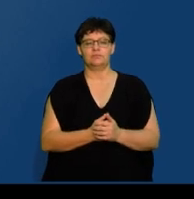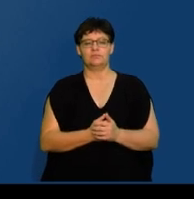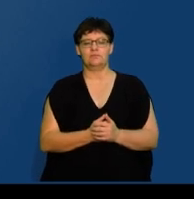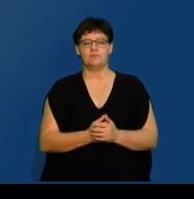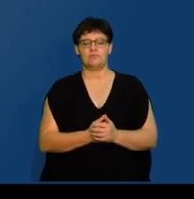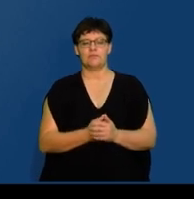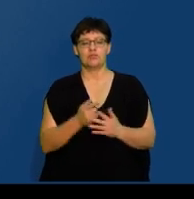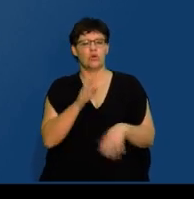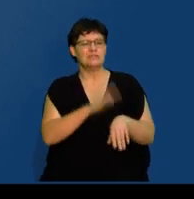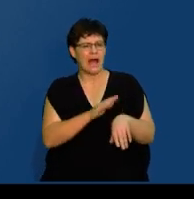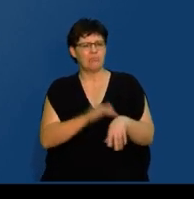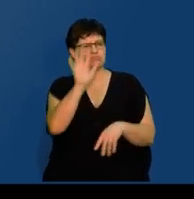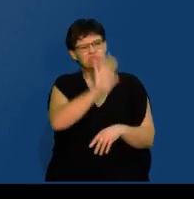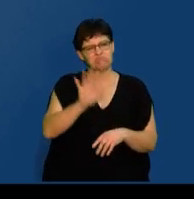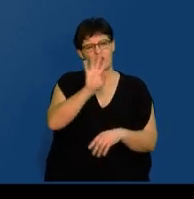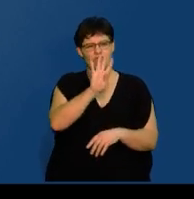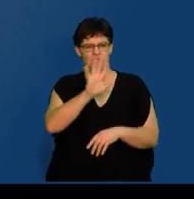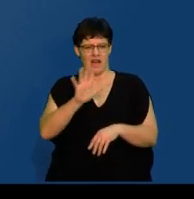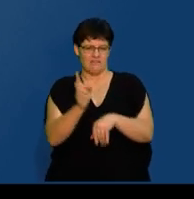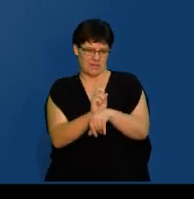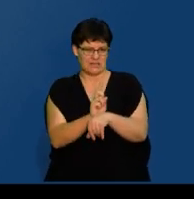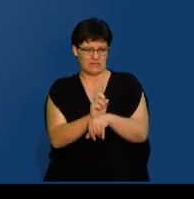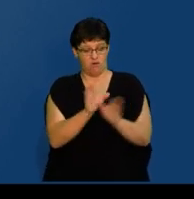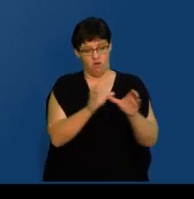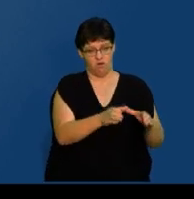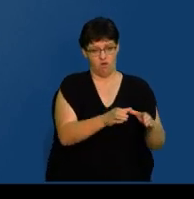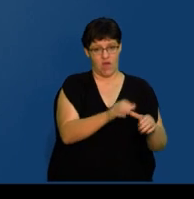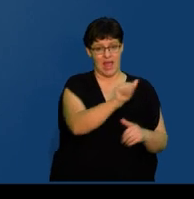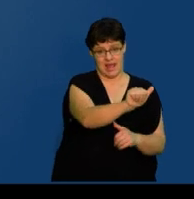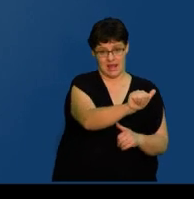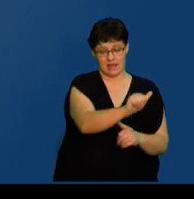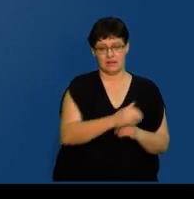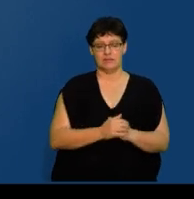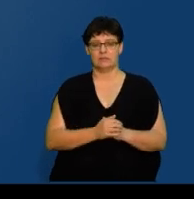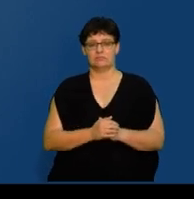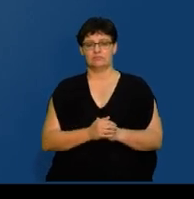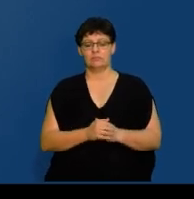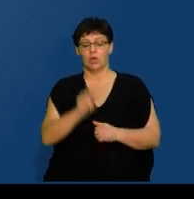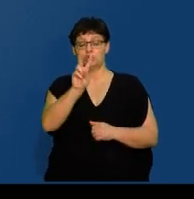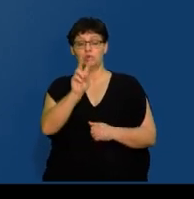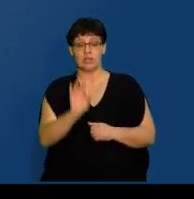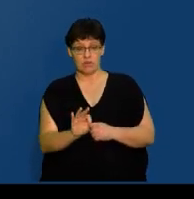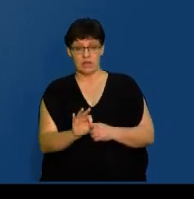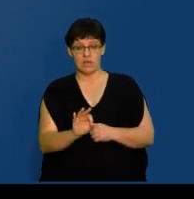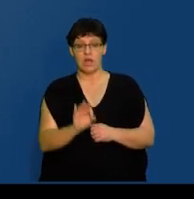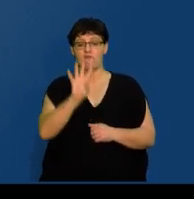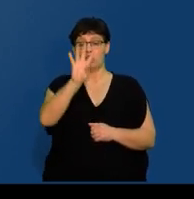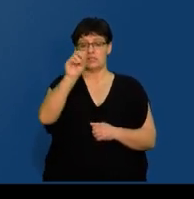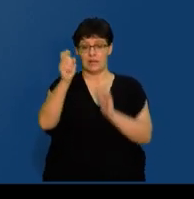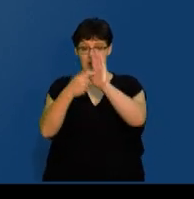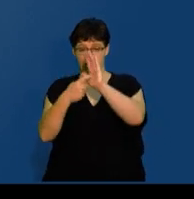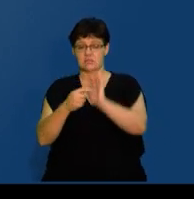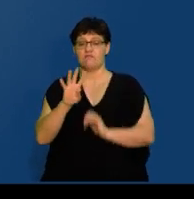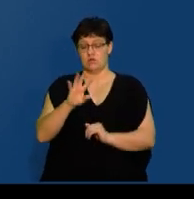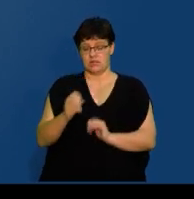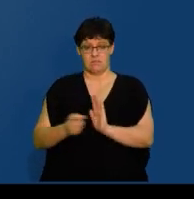the recommended time is around 45 minutes for that section. Questions 2 and 3 are 40 marks each, and